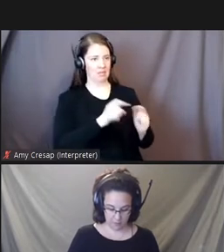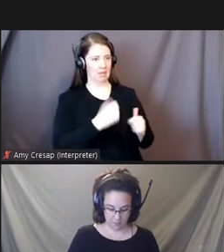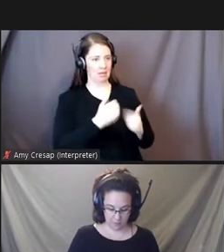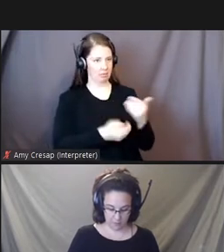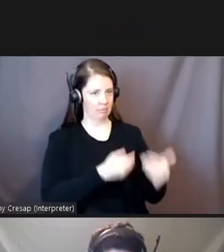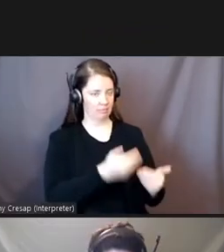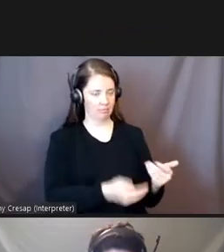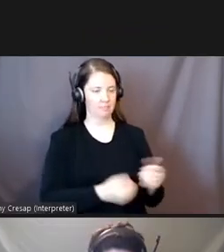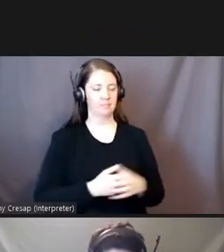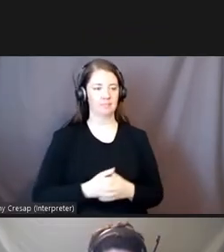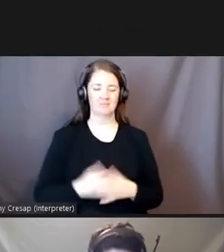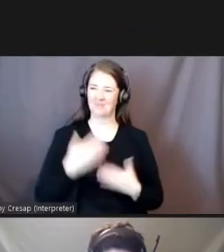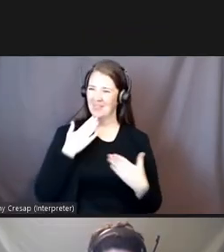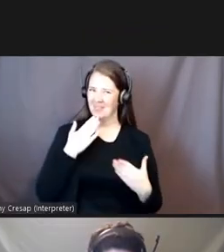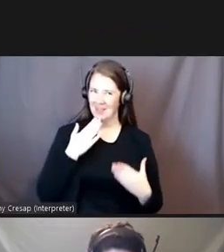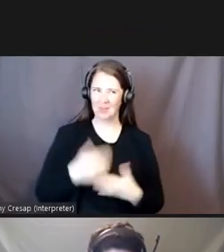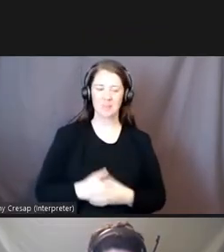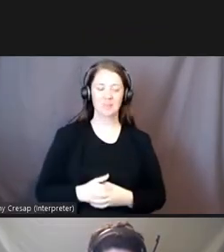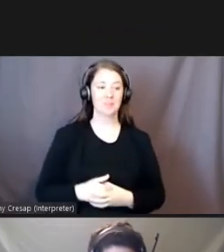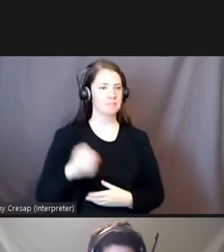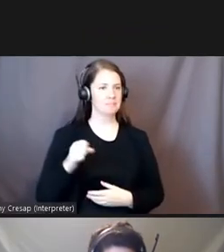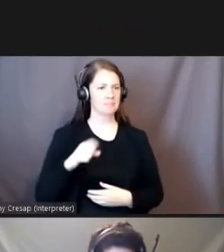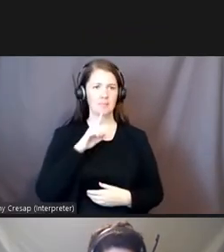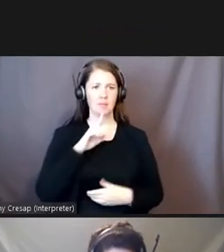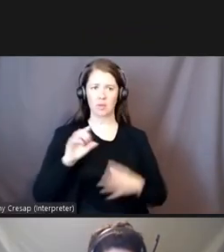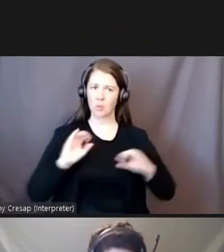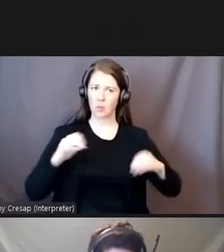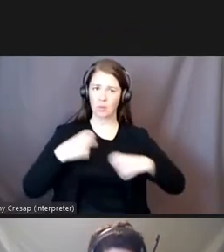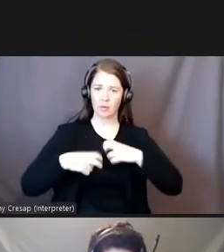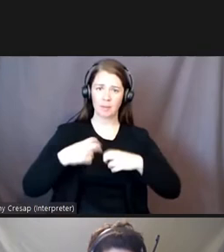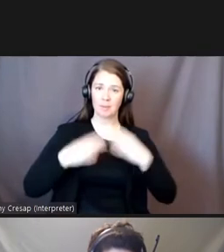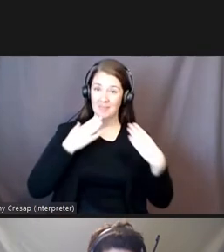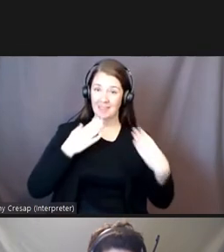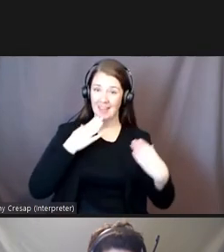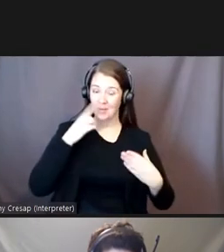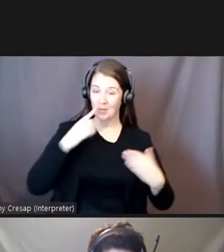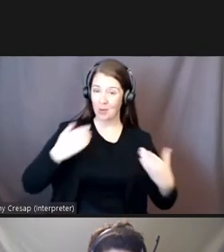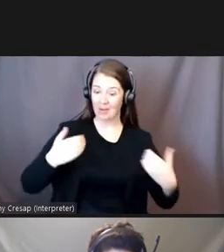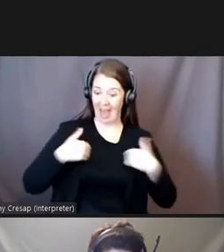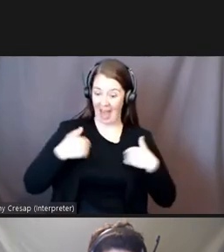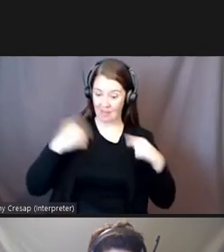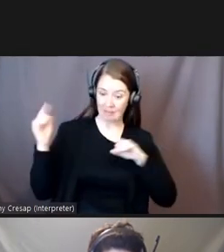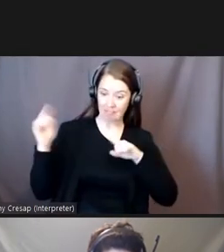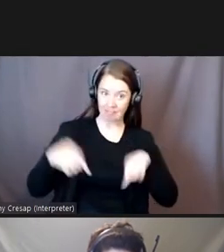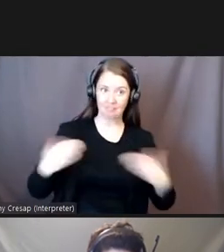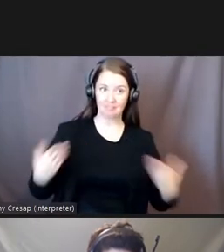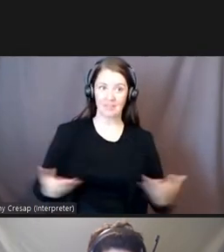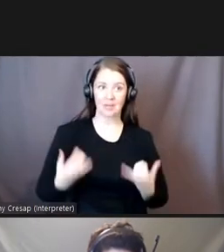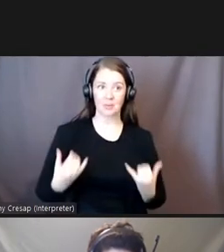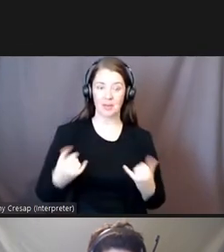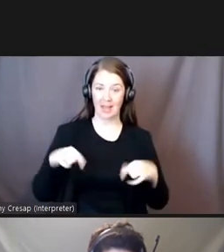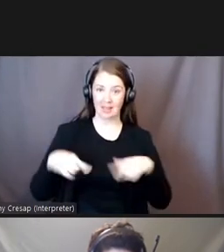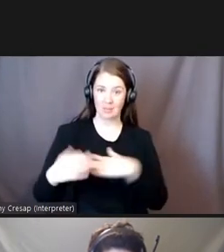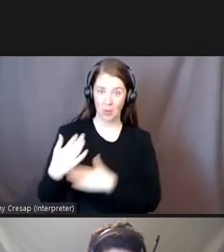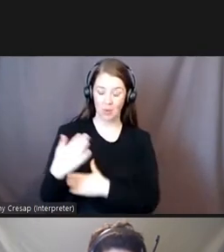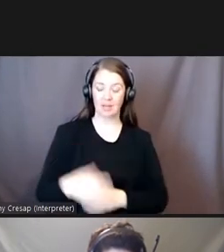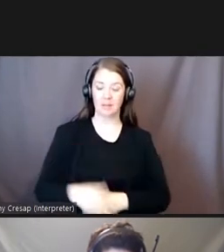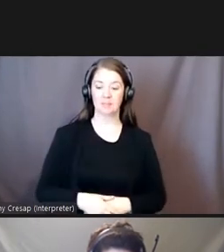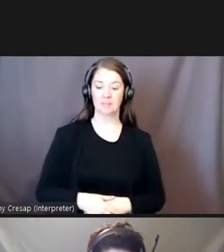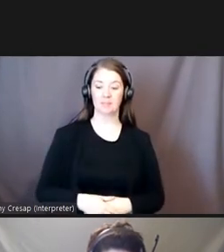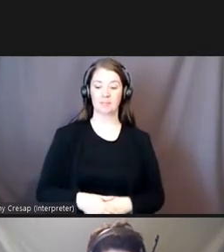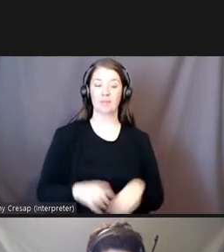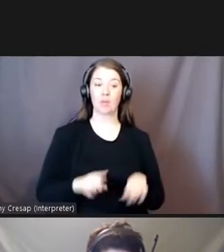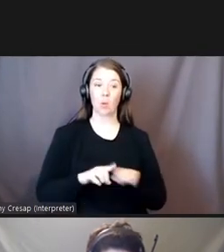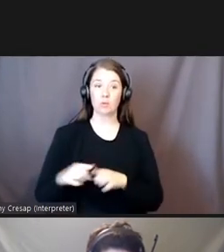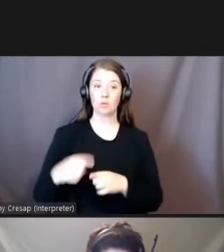okay. Thank you for doing that. Yeah, sure, no problem. Thank you for having me this morning. And I also wanted